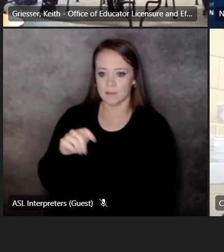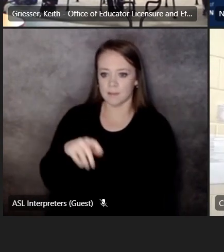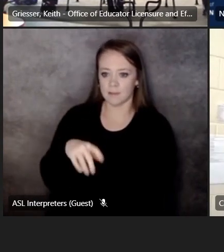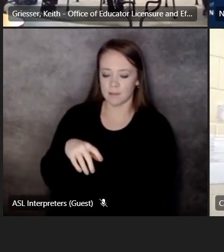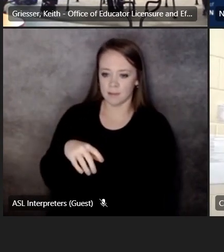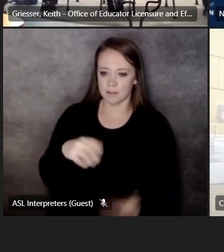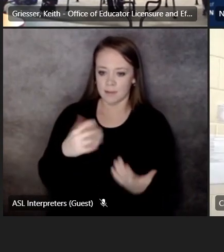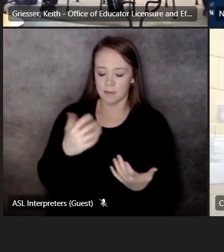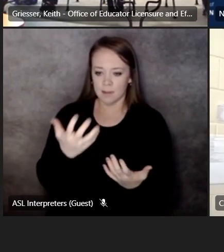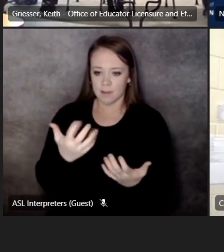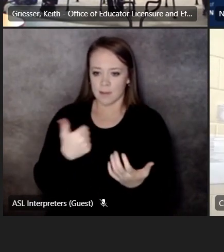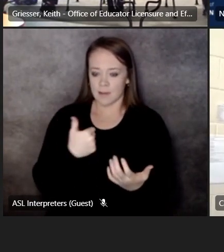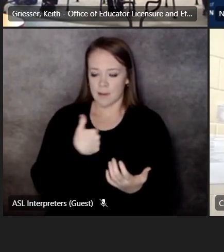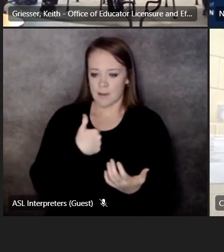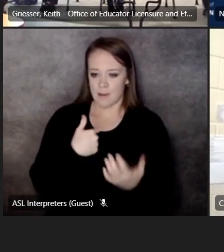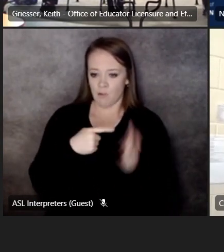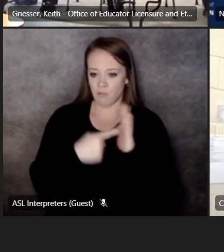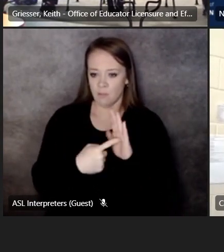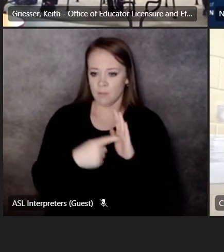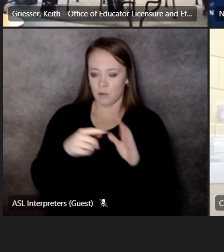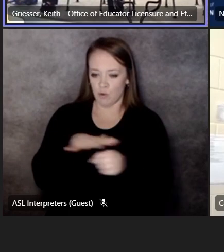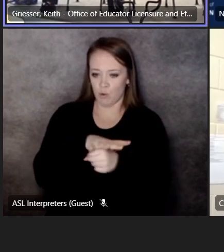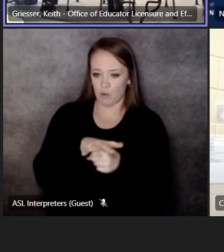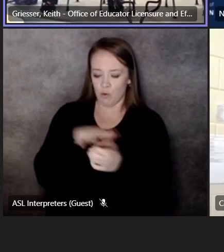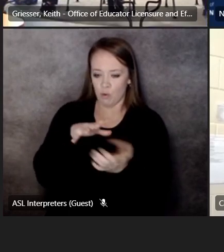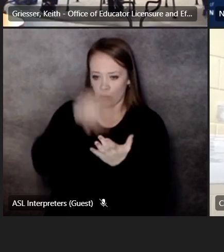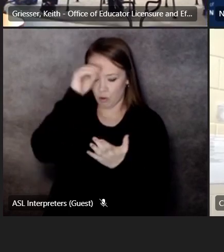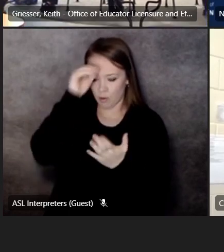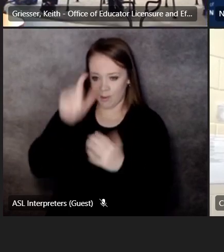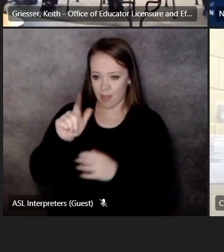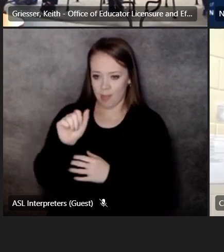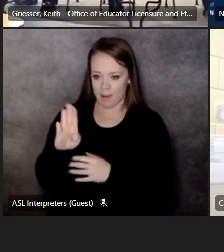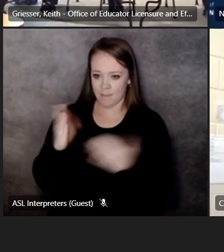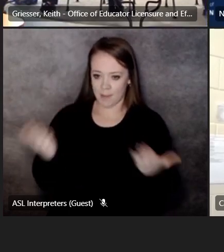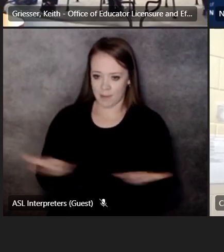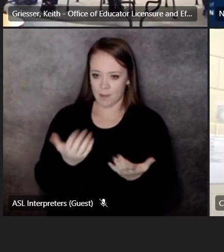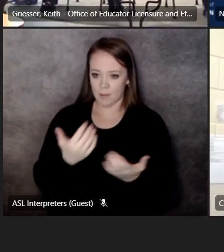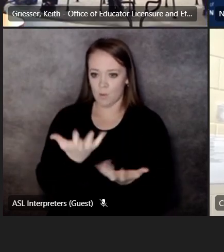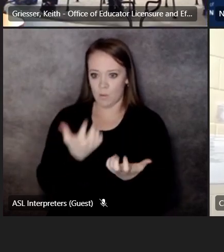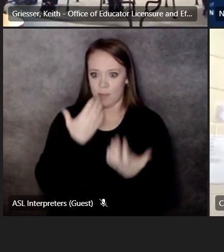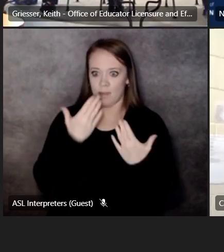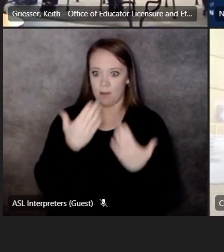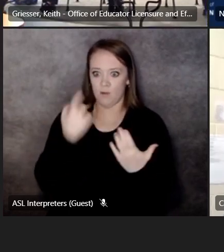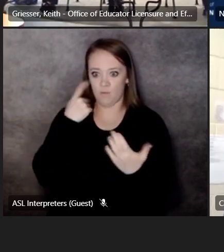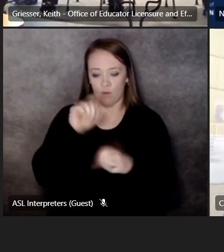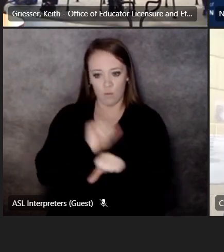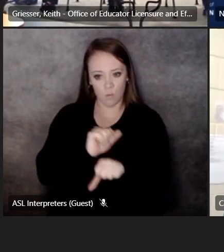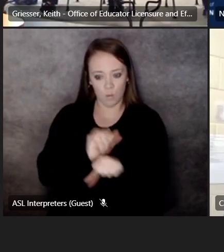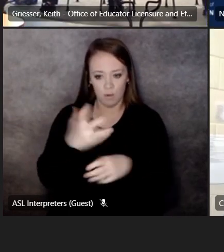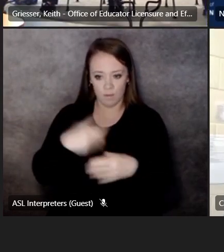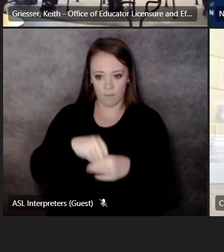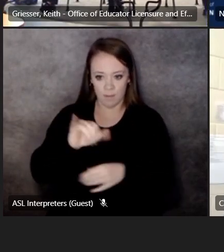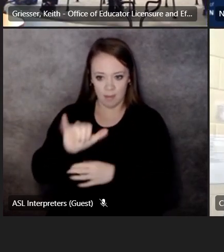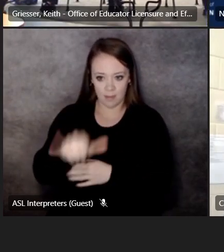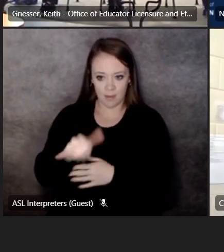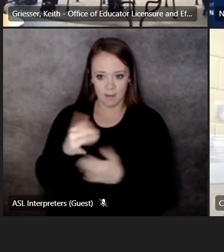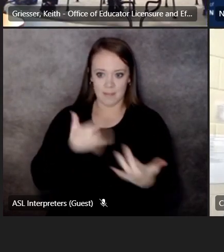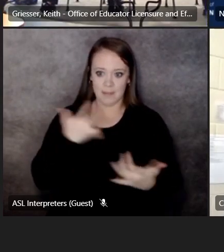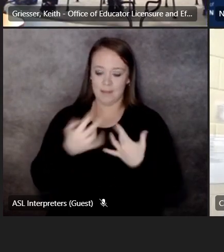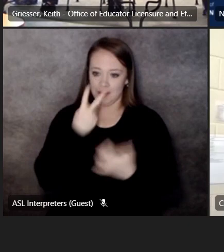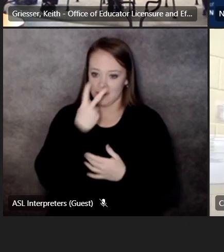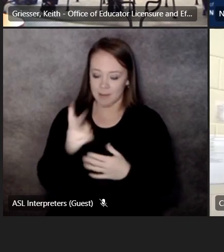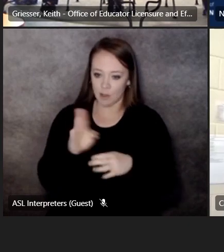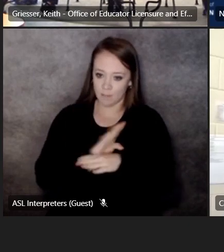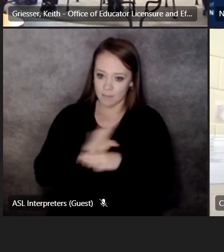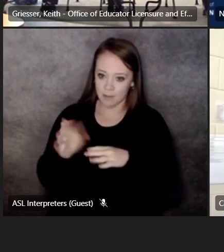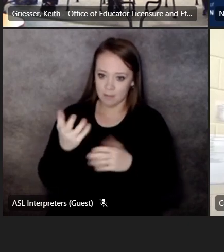wanted to thank you for the work in that, and I'm excited to see our businesses, so many stakeholders getting involved in